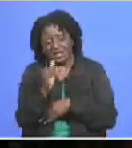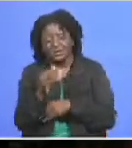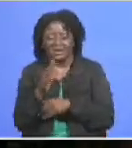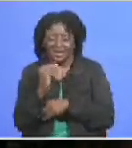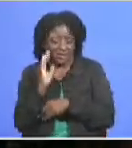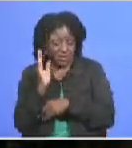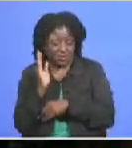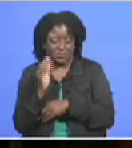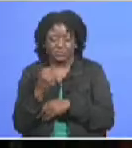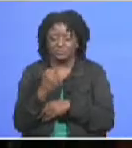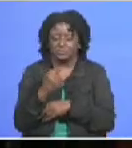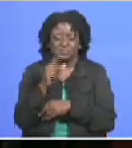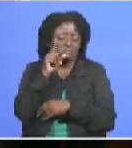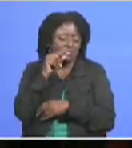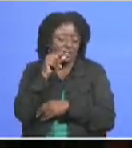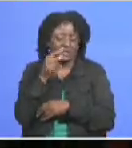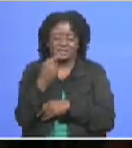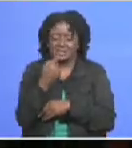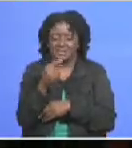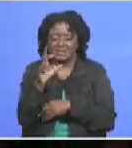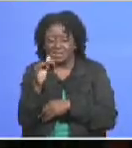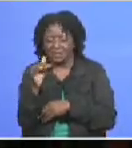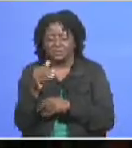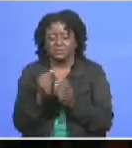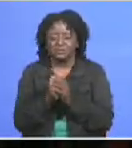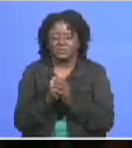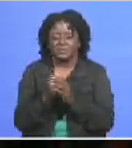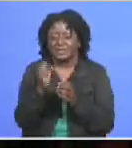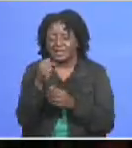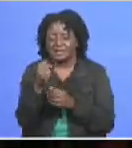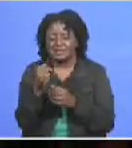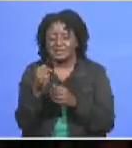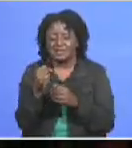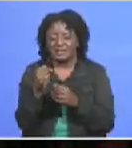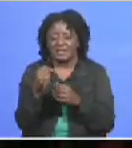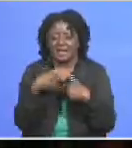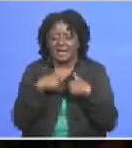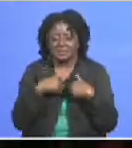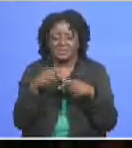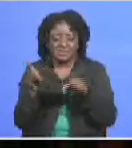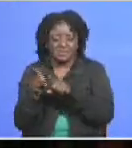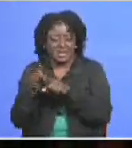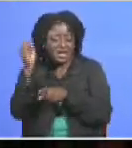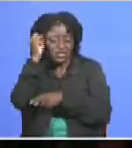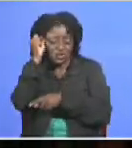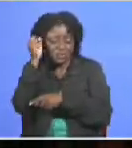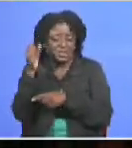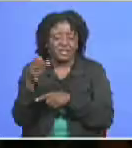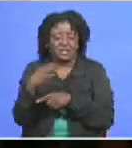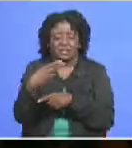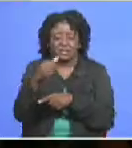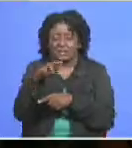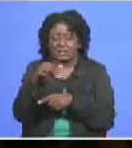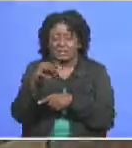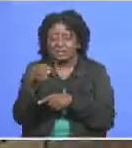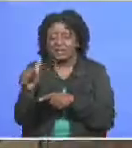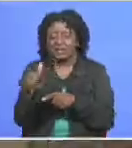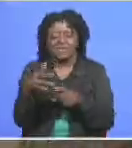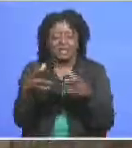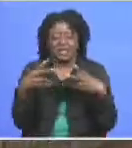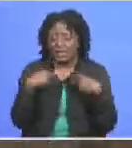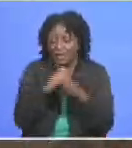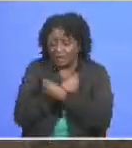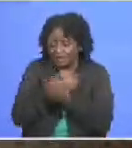Good girl. Yeah, she wants some camera time too. But yeah, animals like Sherman, they love it as perches. It's good for their beak, so they would chew